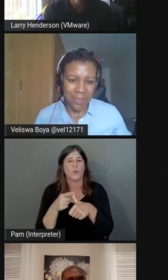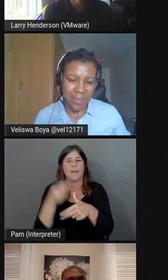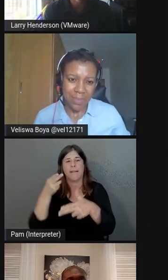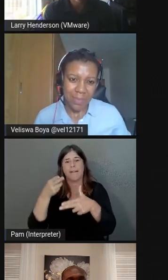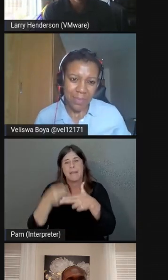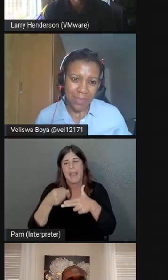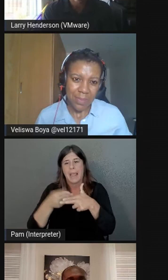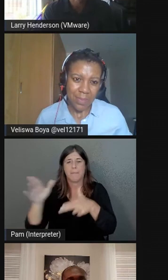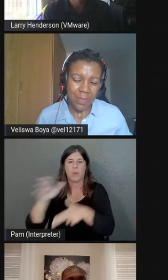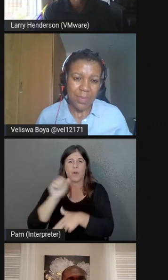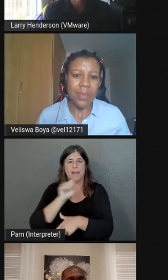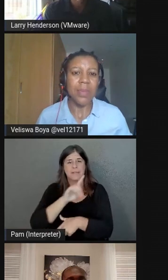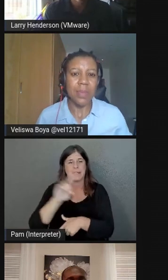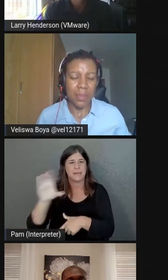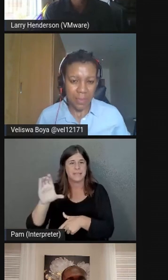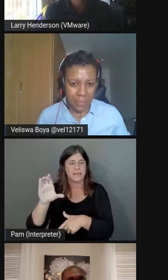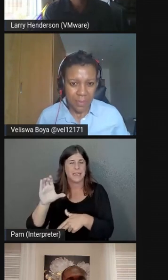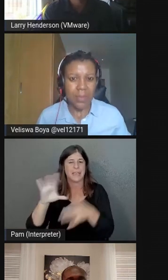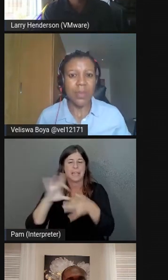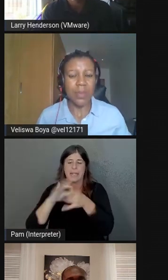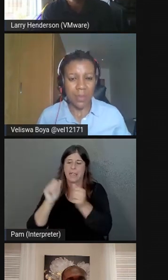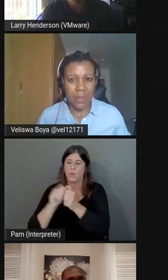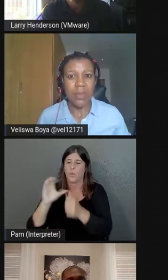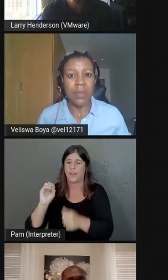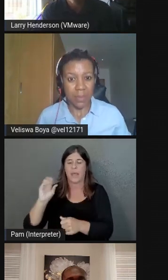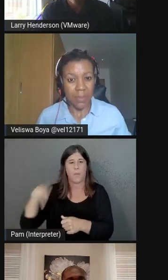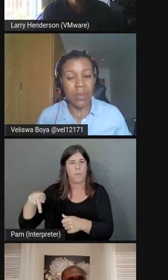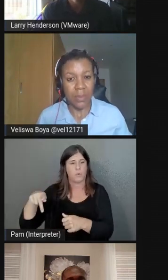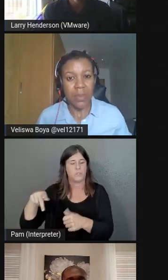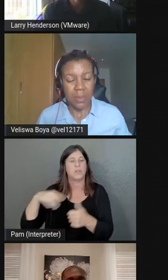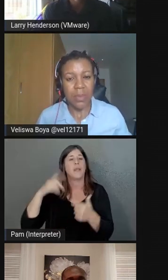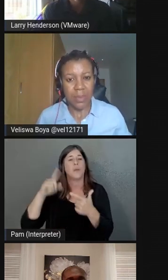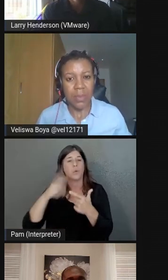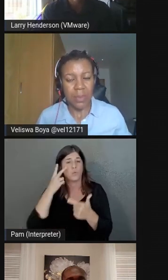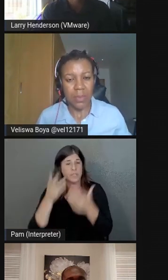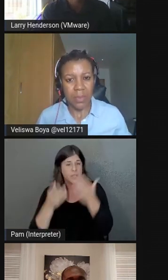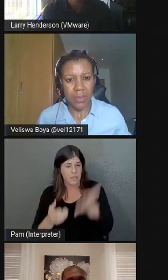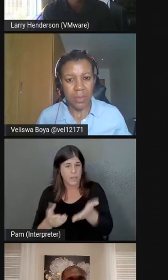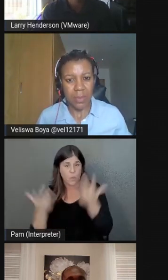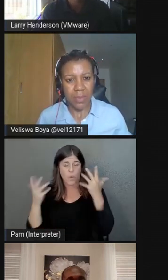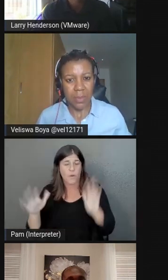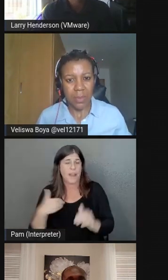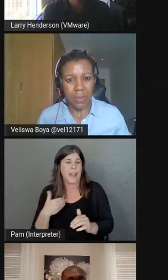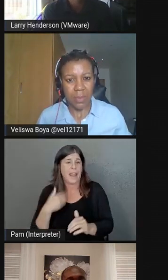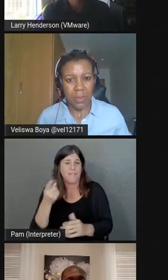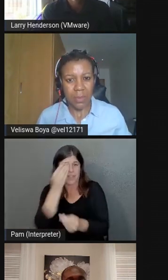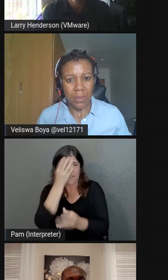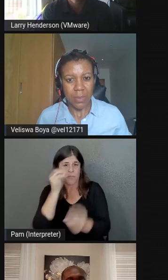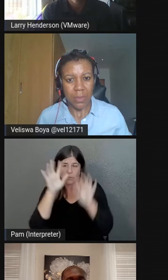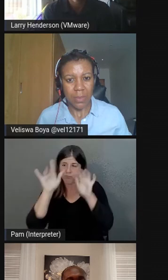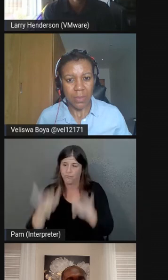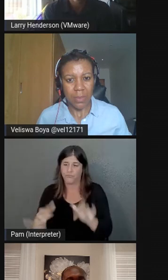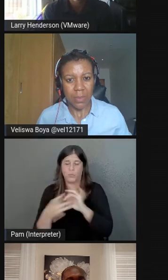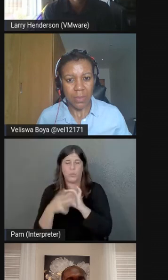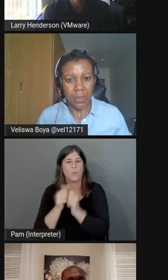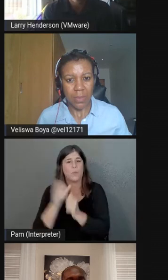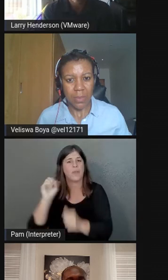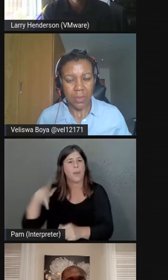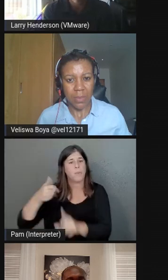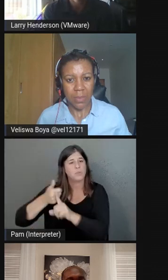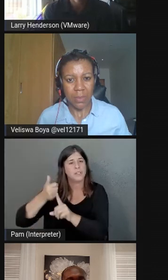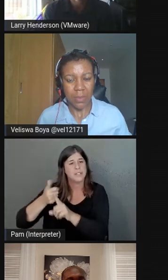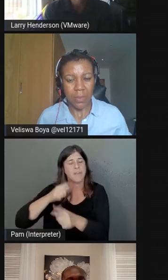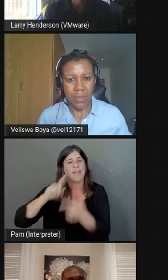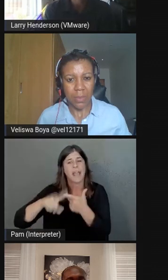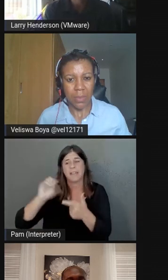your SDDC associated with the outpost. As we see here, we already have the information associated with the outpost and the outpost